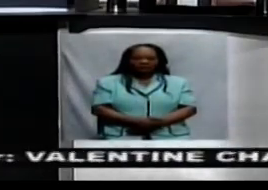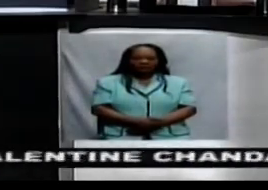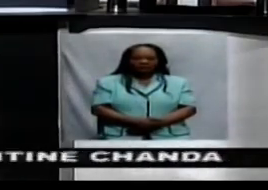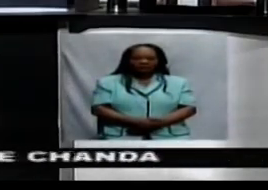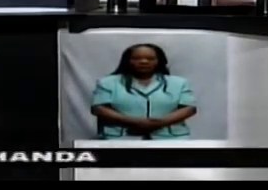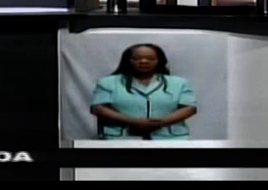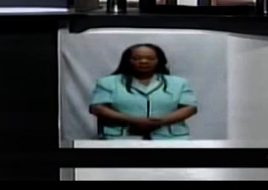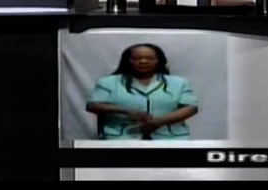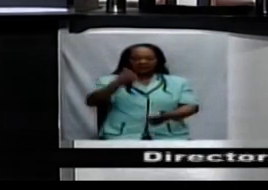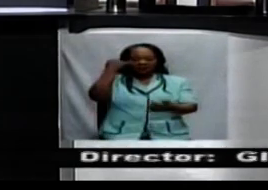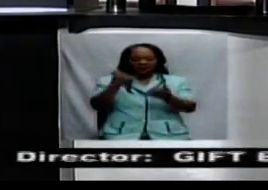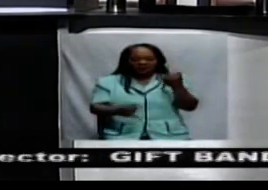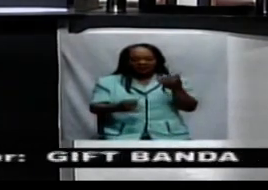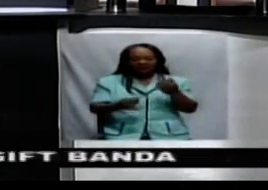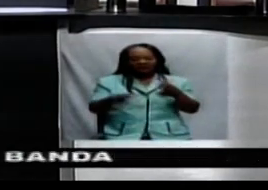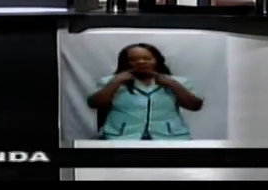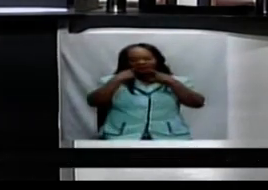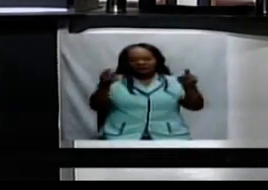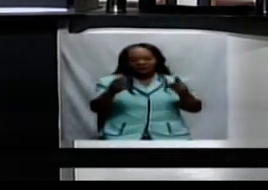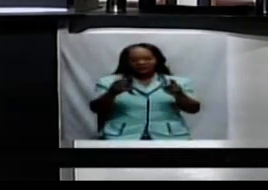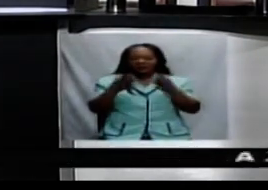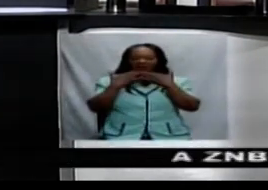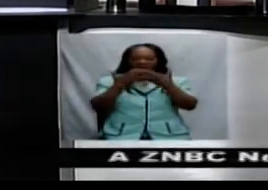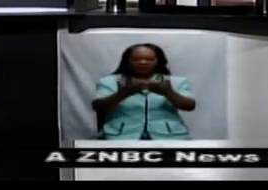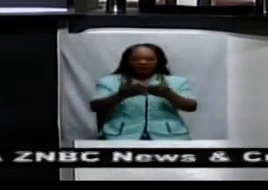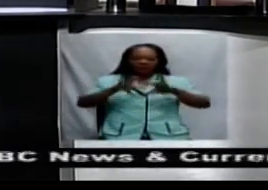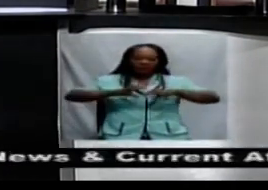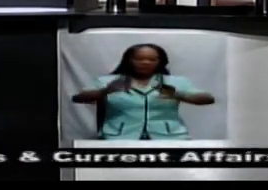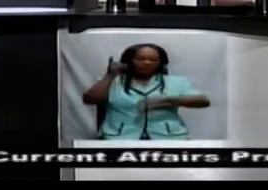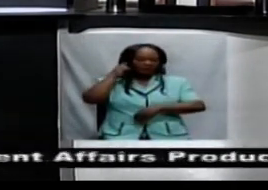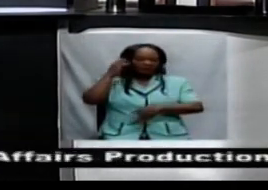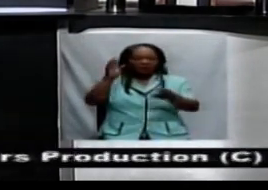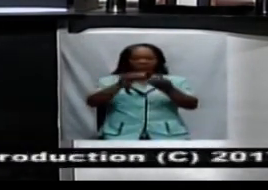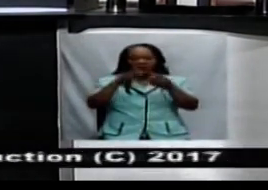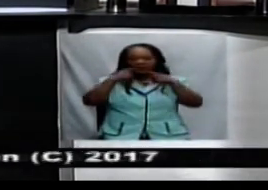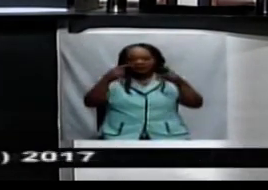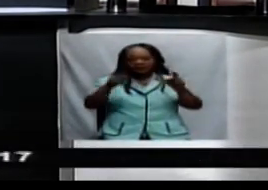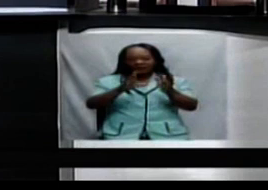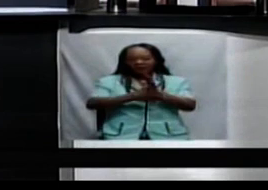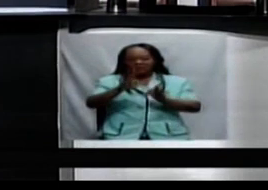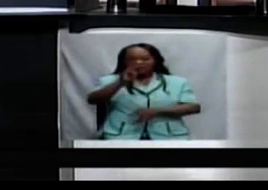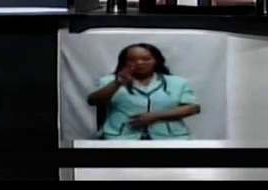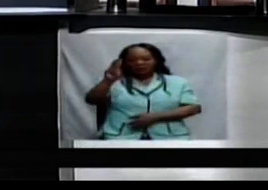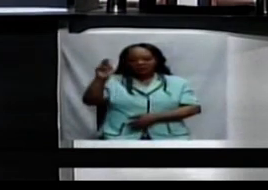And that's all the news for this edition. Thank you so much for taking time to be with us. Otherwise, for more news, you can log on to